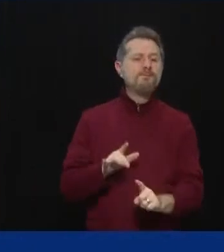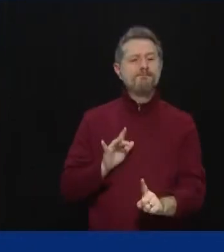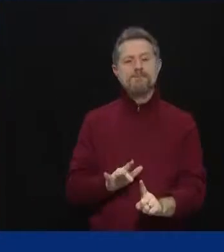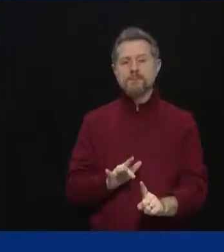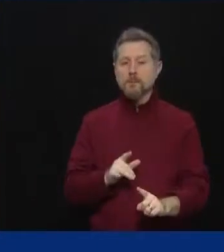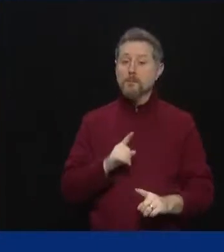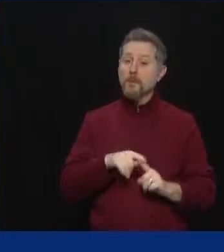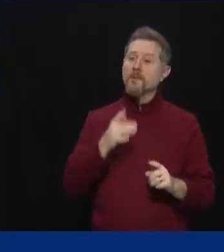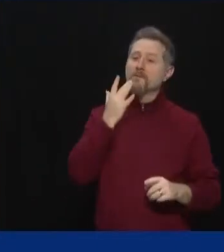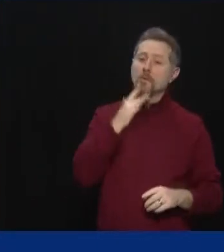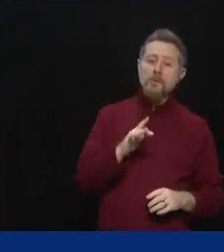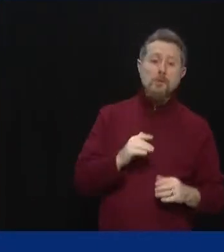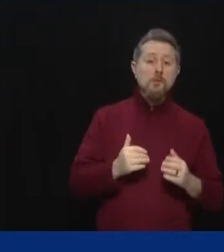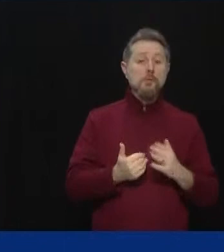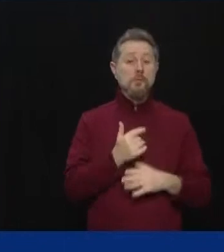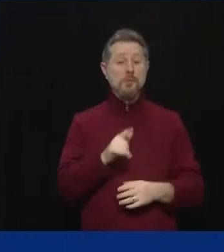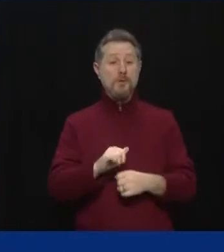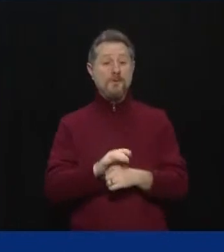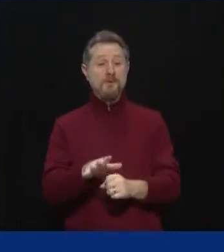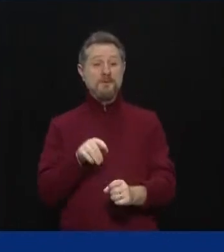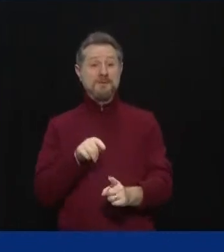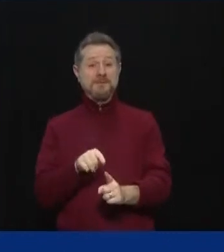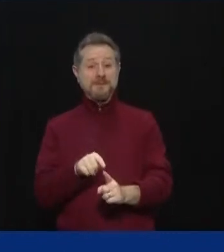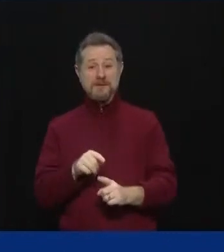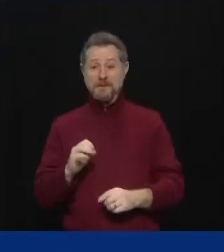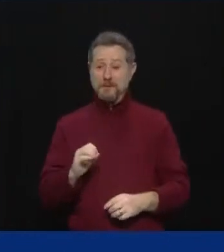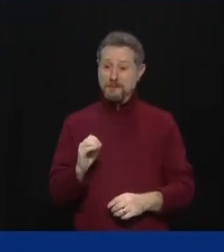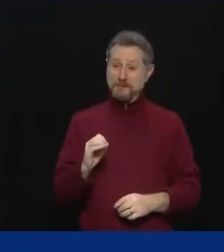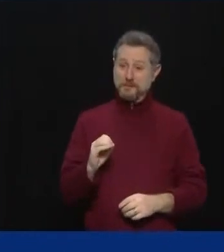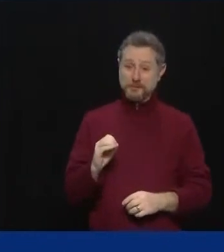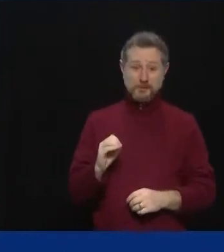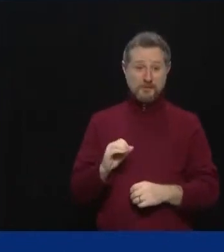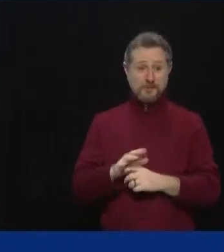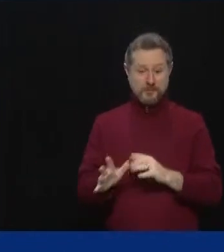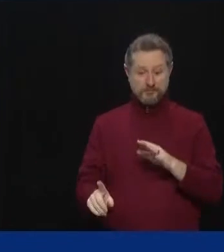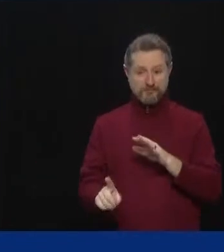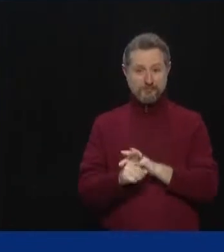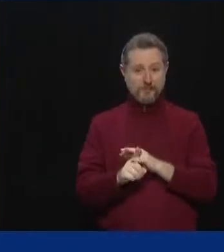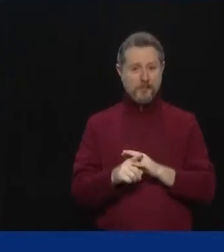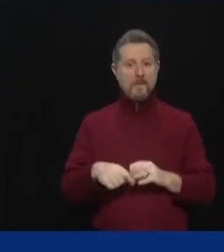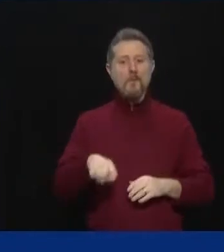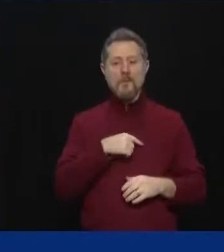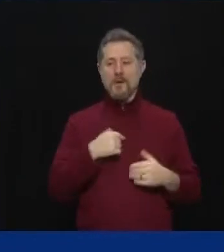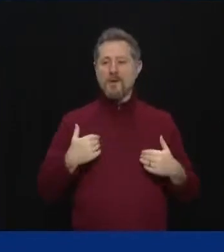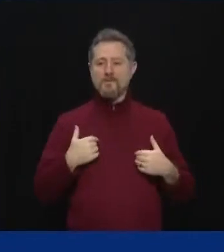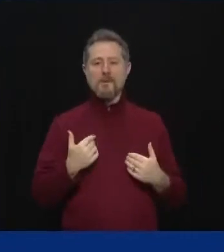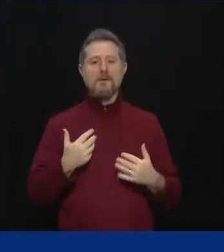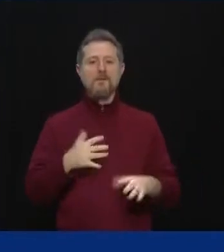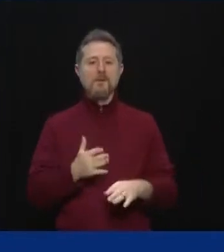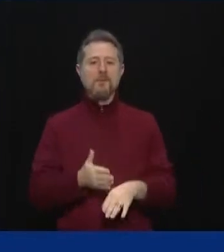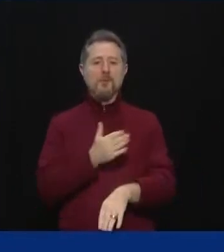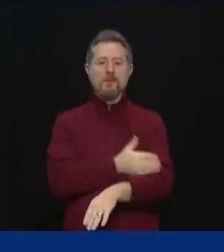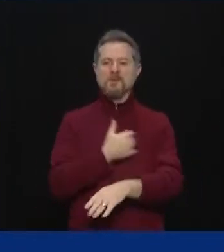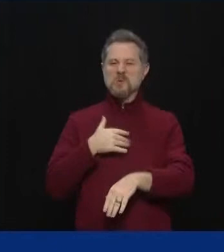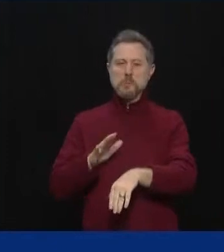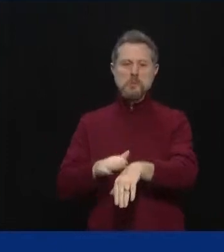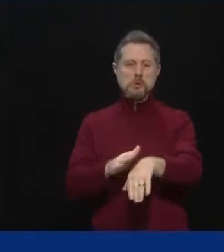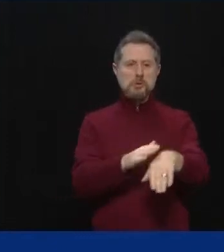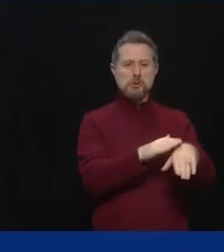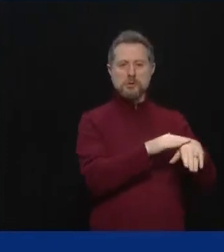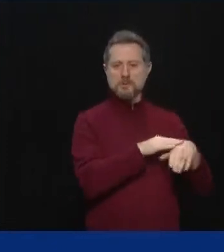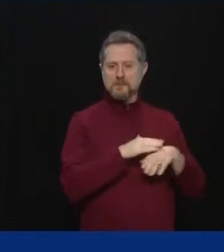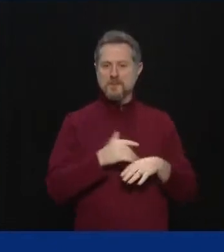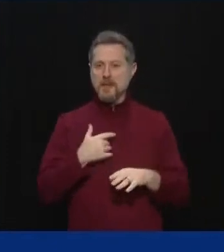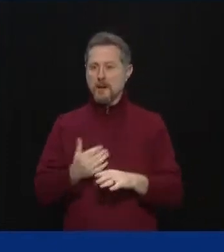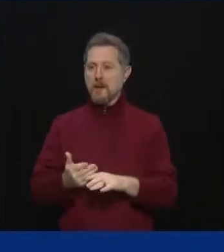as new variants emerge, we have more advance warning than we had when COVID first made its appearances on our shores,